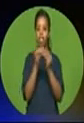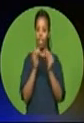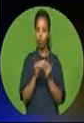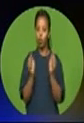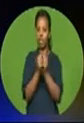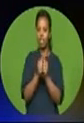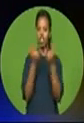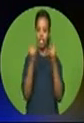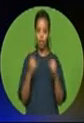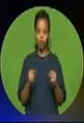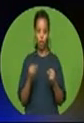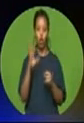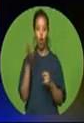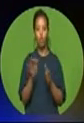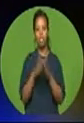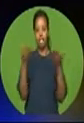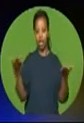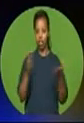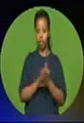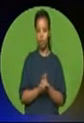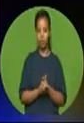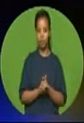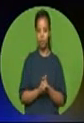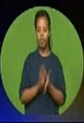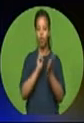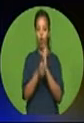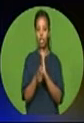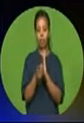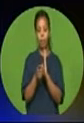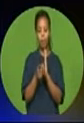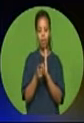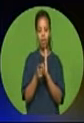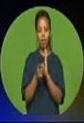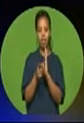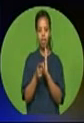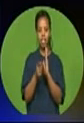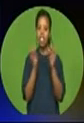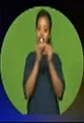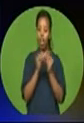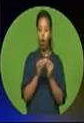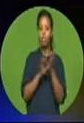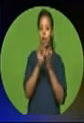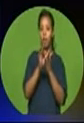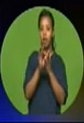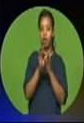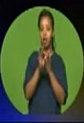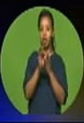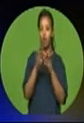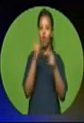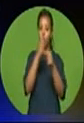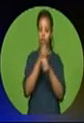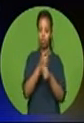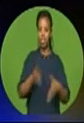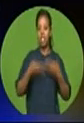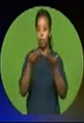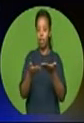its division of the ledger. For example, the account number for operating